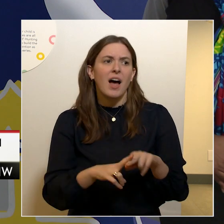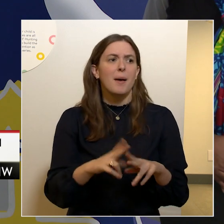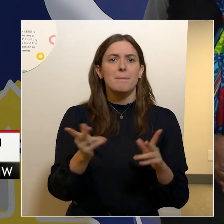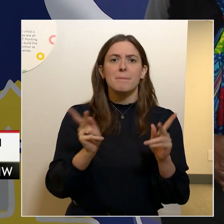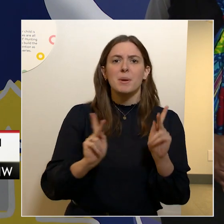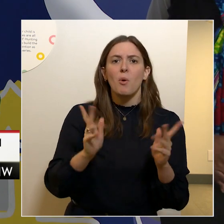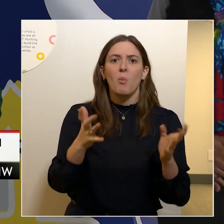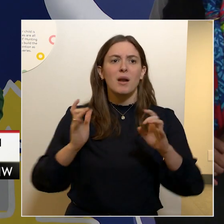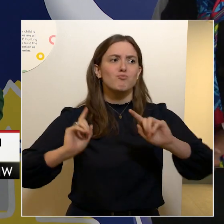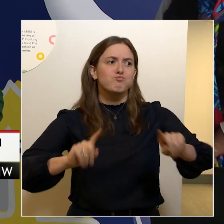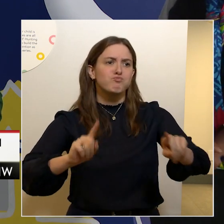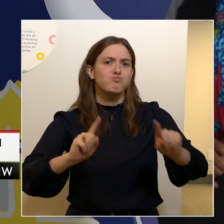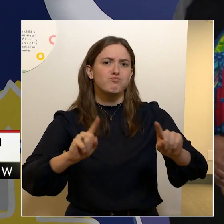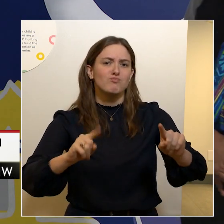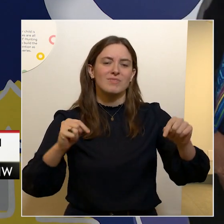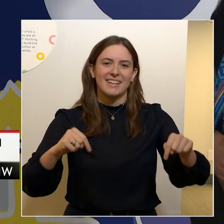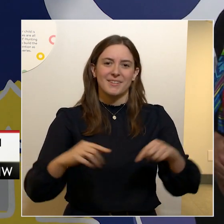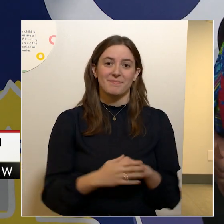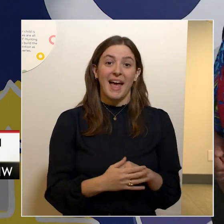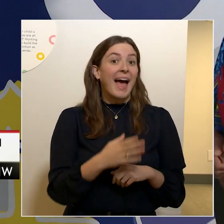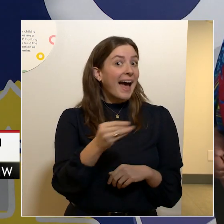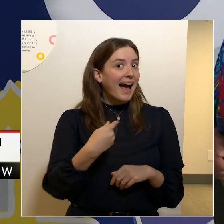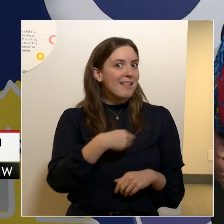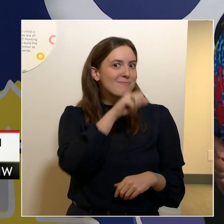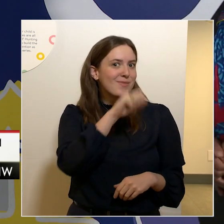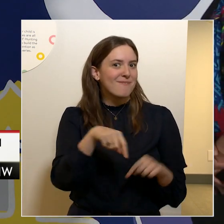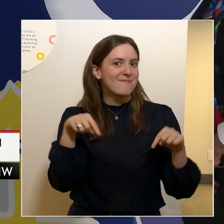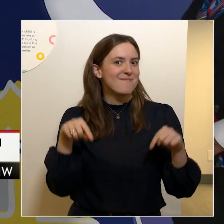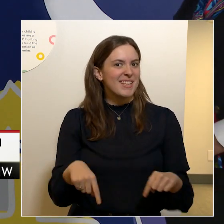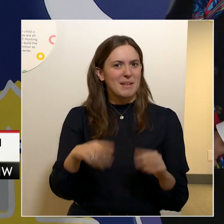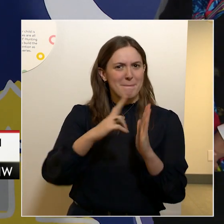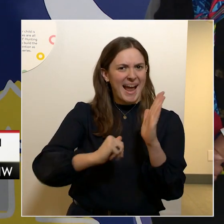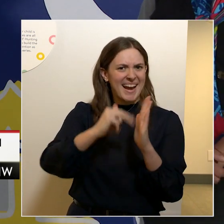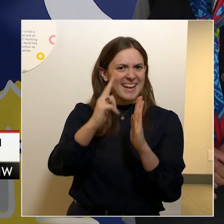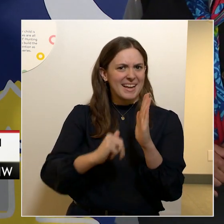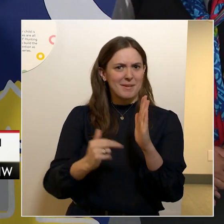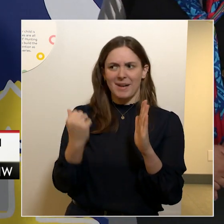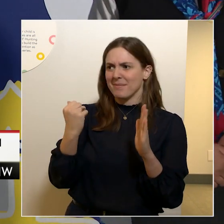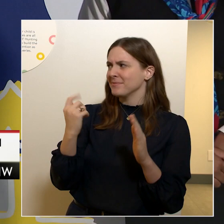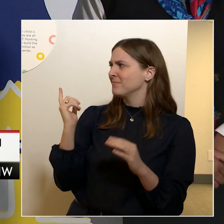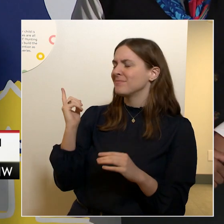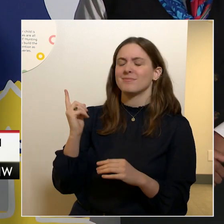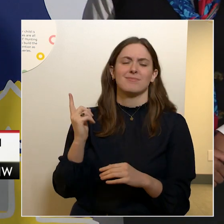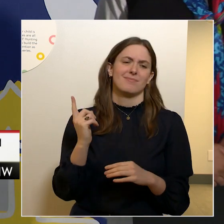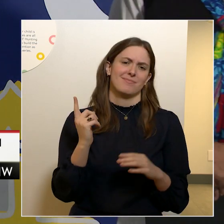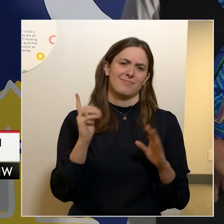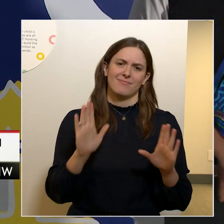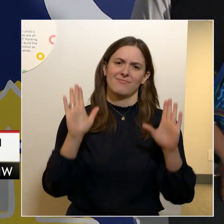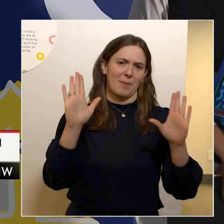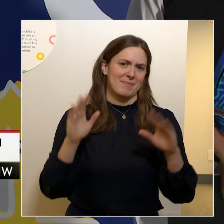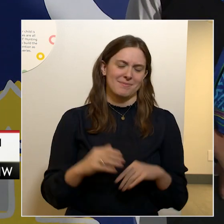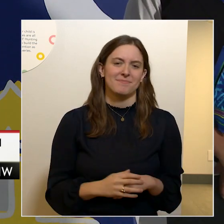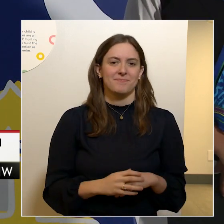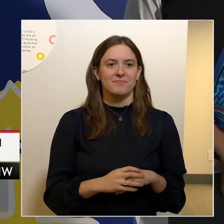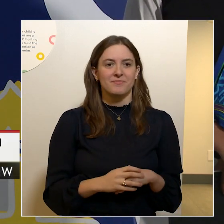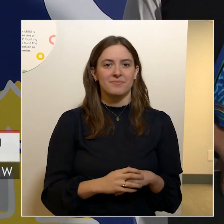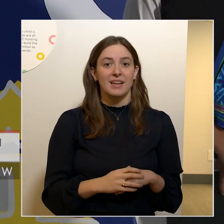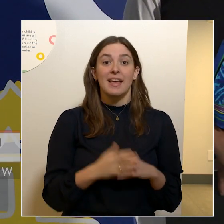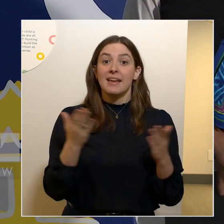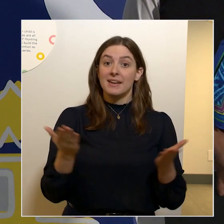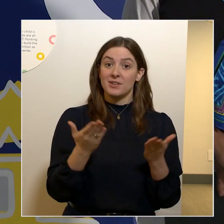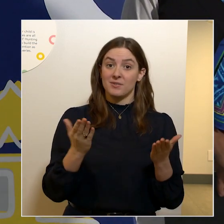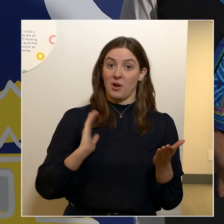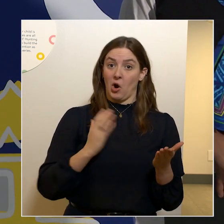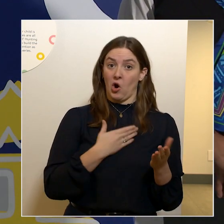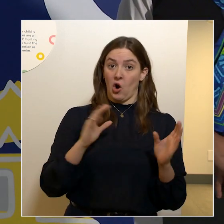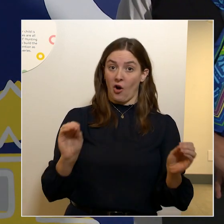this mural, which is pretty fabulous. Thank you so much. At the Deputy Mayor's Office for Planning and Economic Development, we have some really